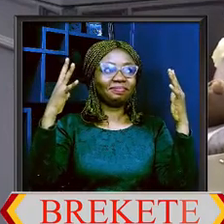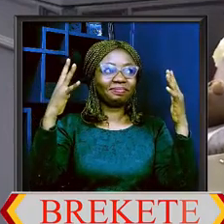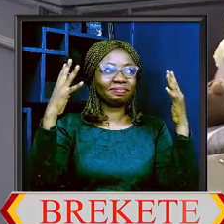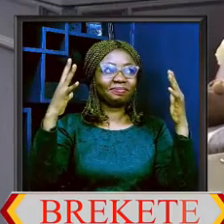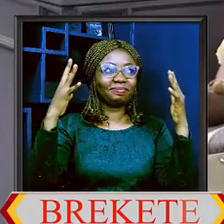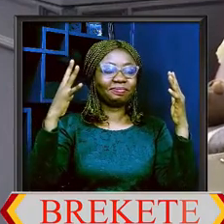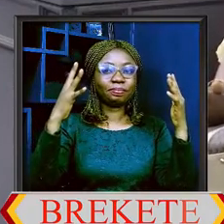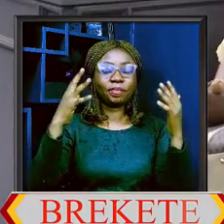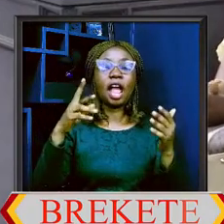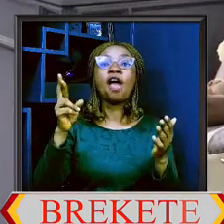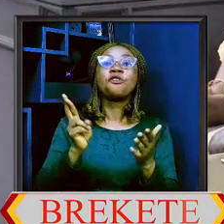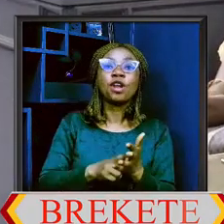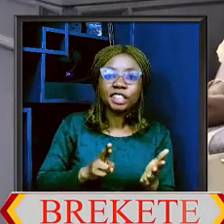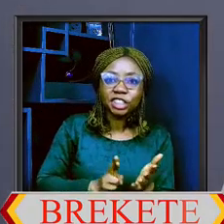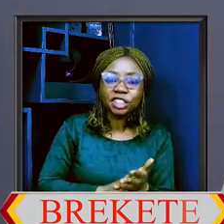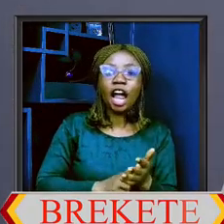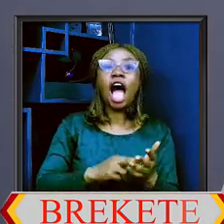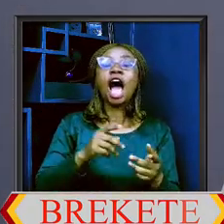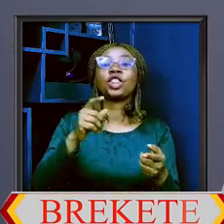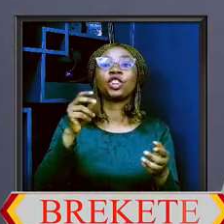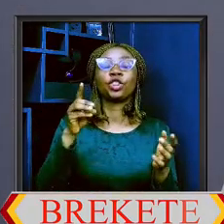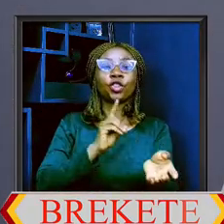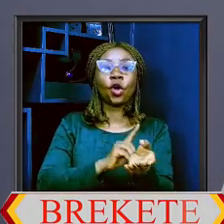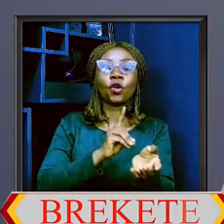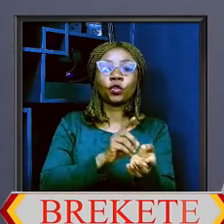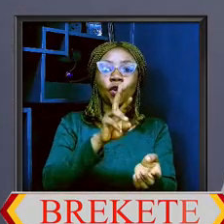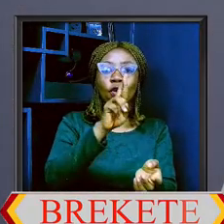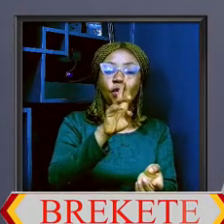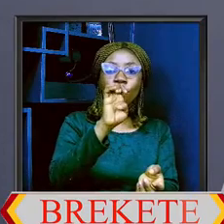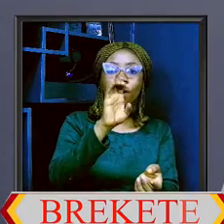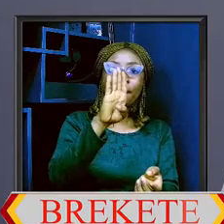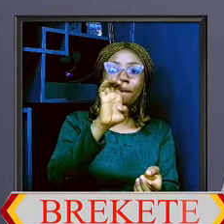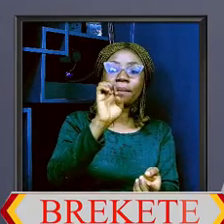Bala the regist Dr